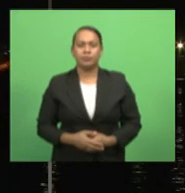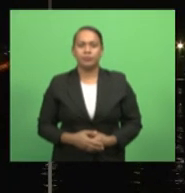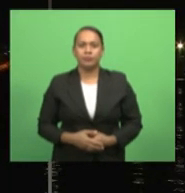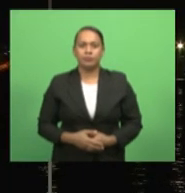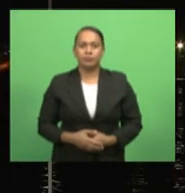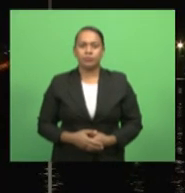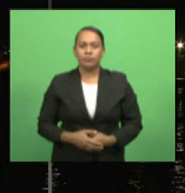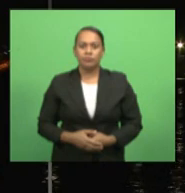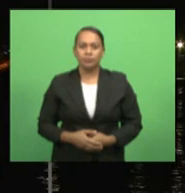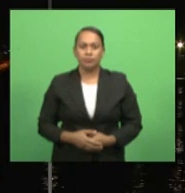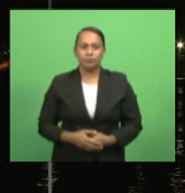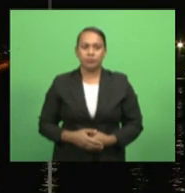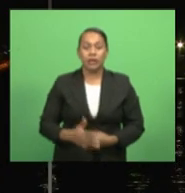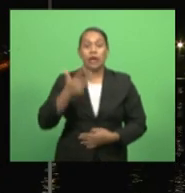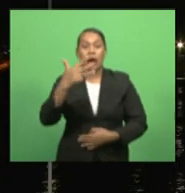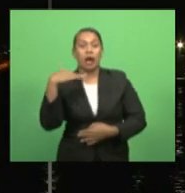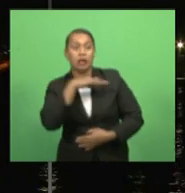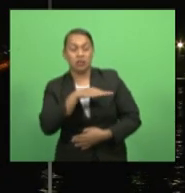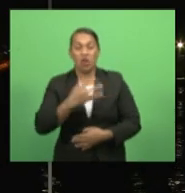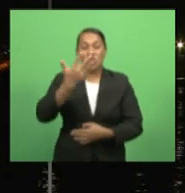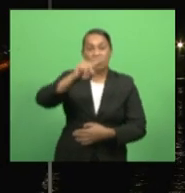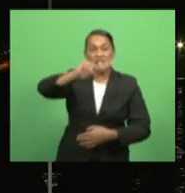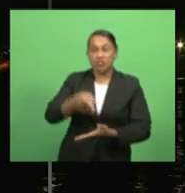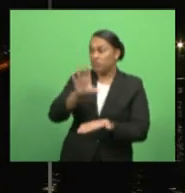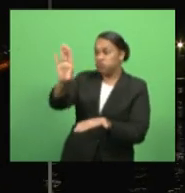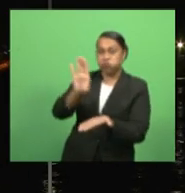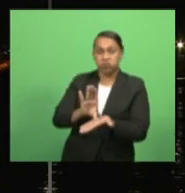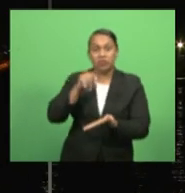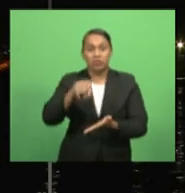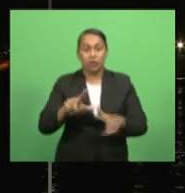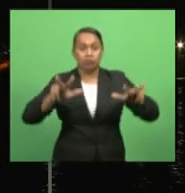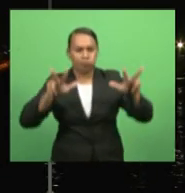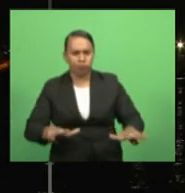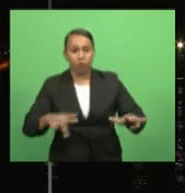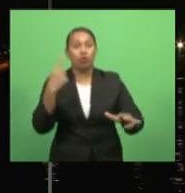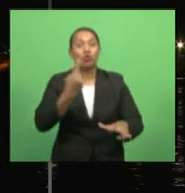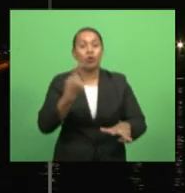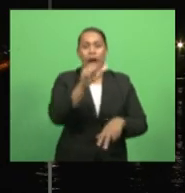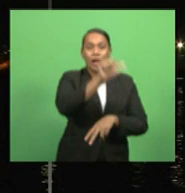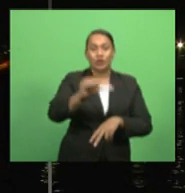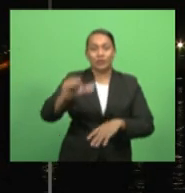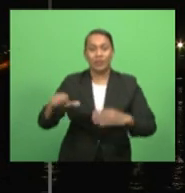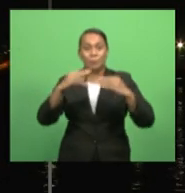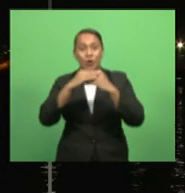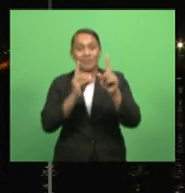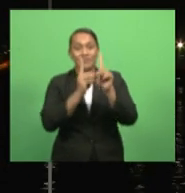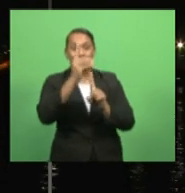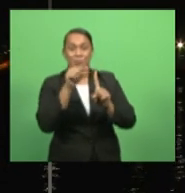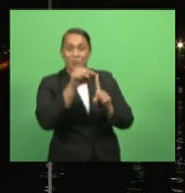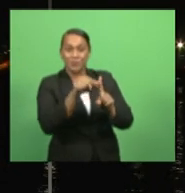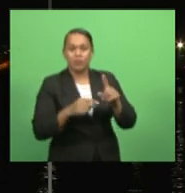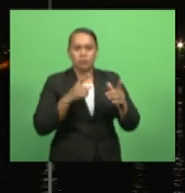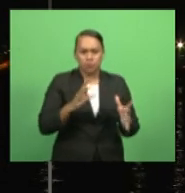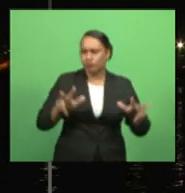A $900,000 grant agreement has been signed between the Asian Development Bank and the government that will be used to fund